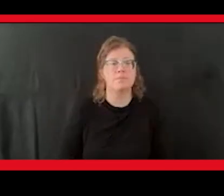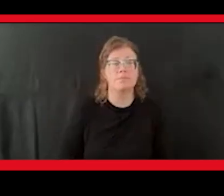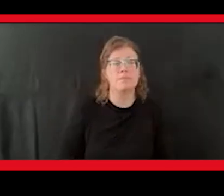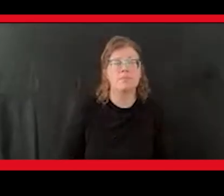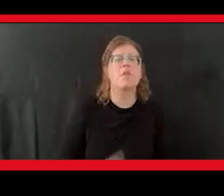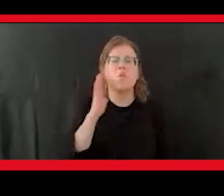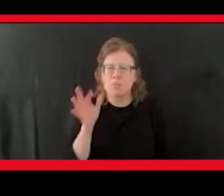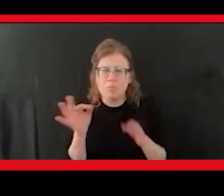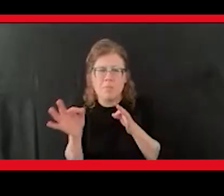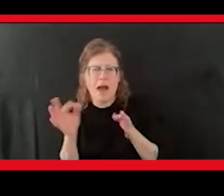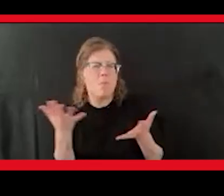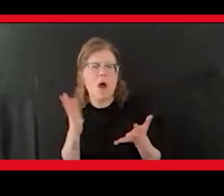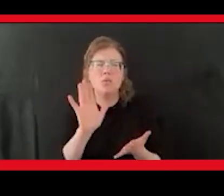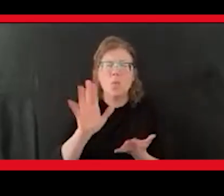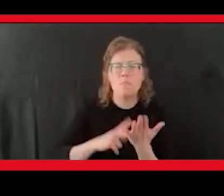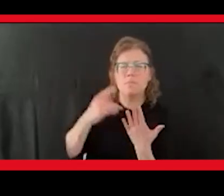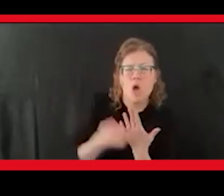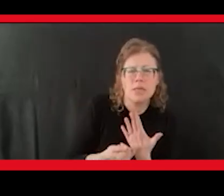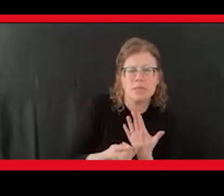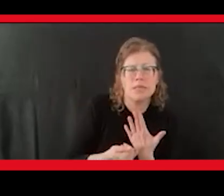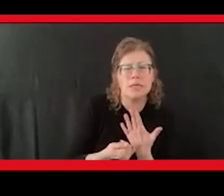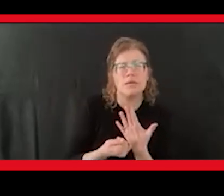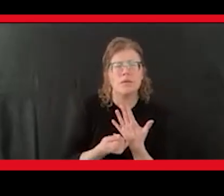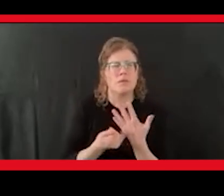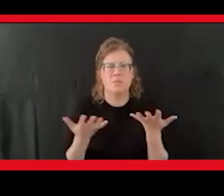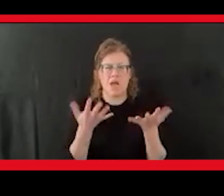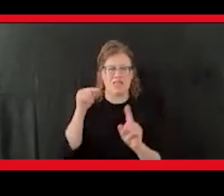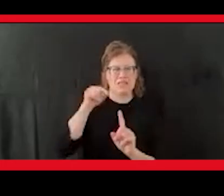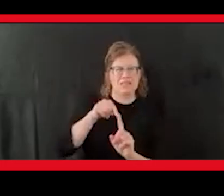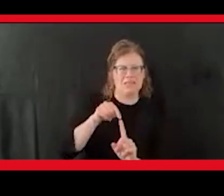when, where your activities will take place, and with who.